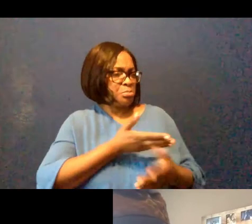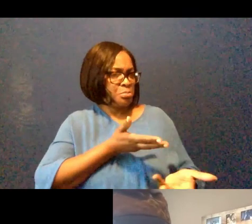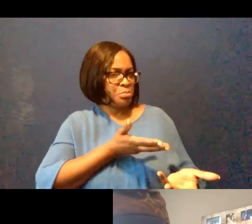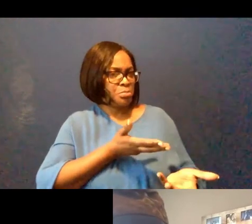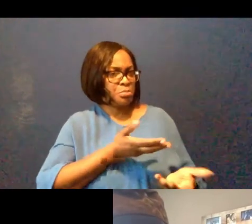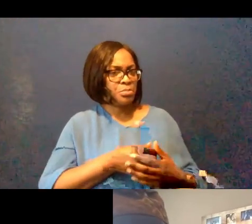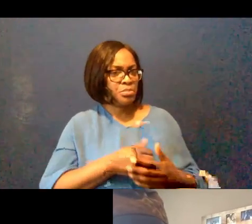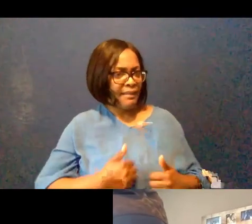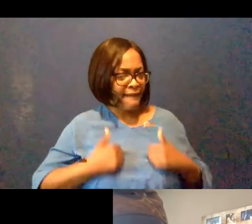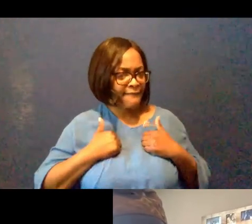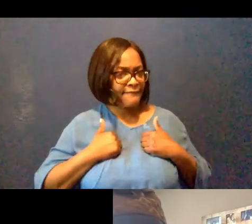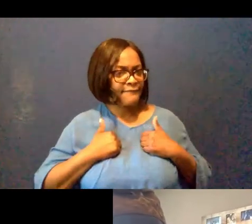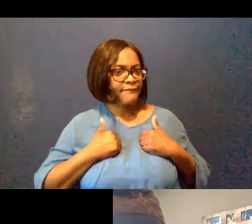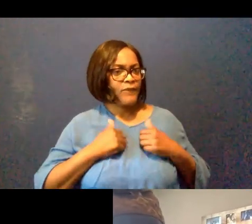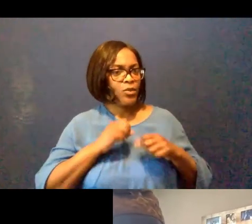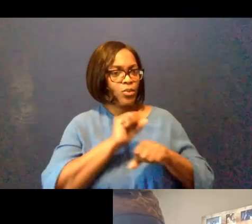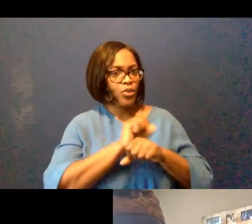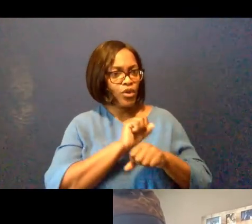caregiver